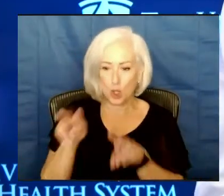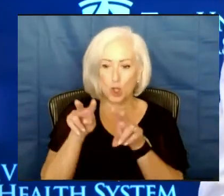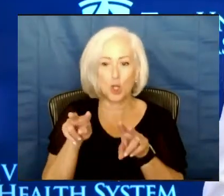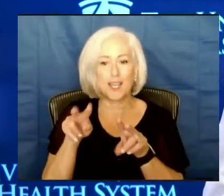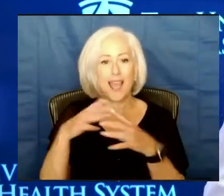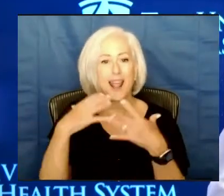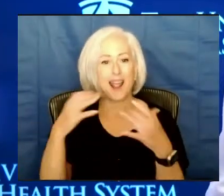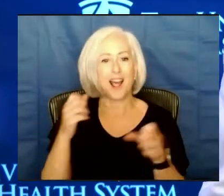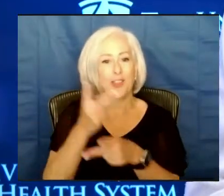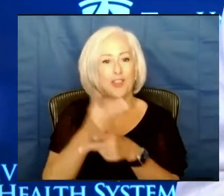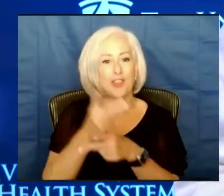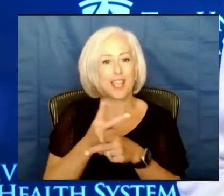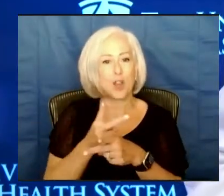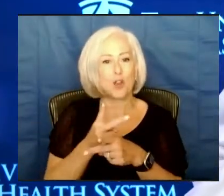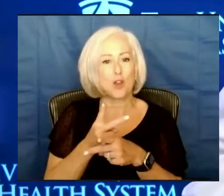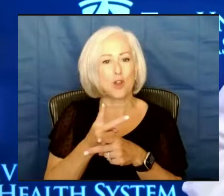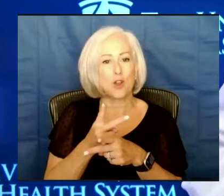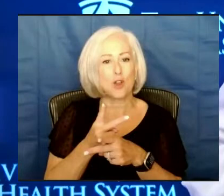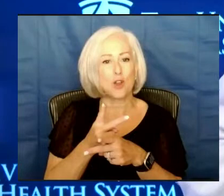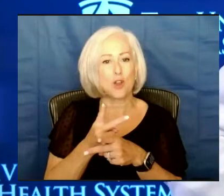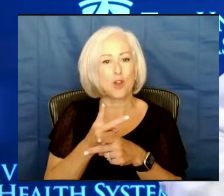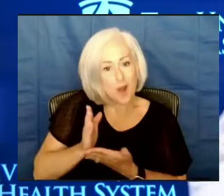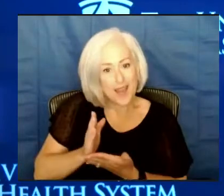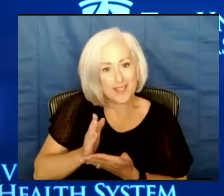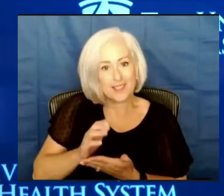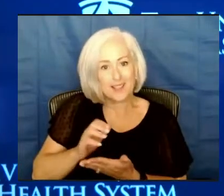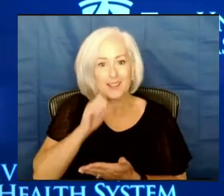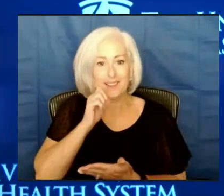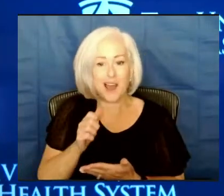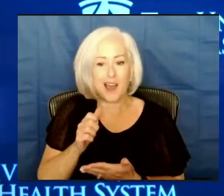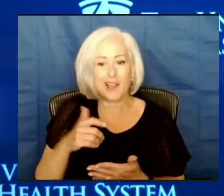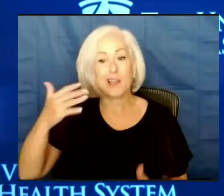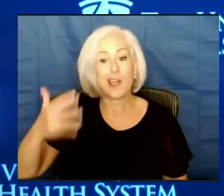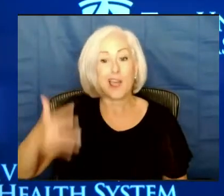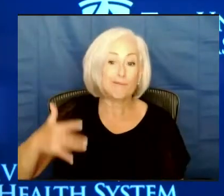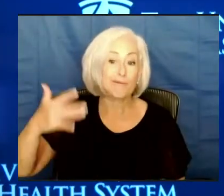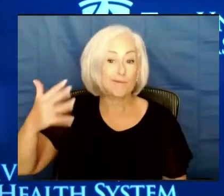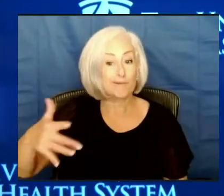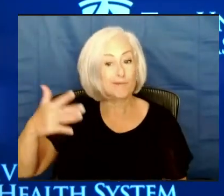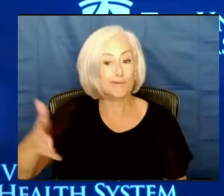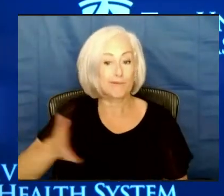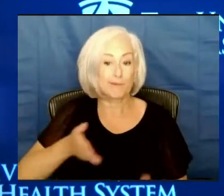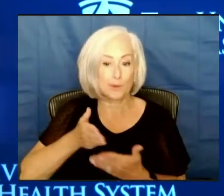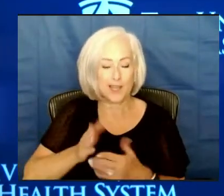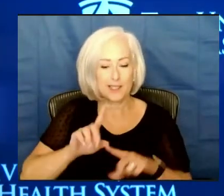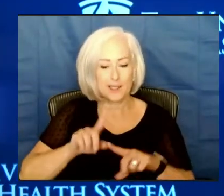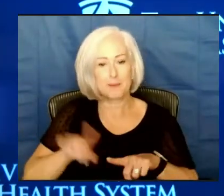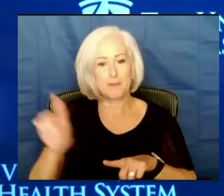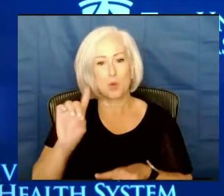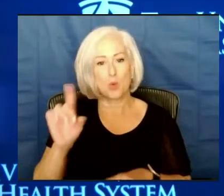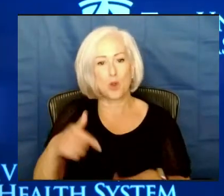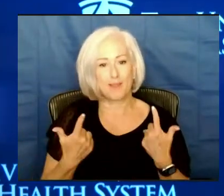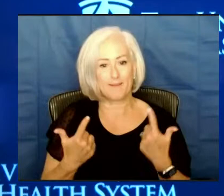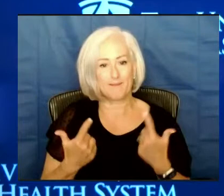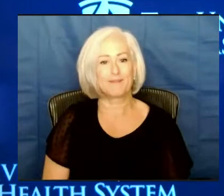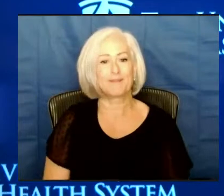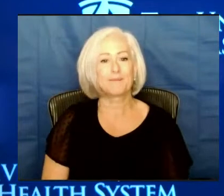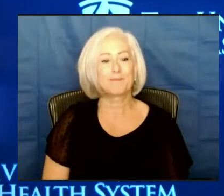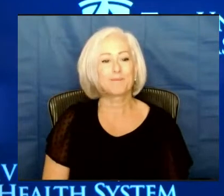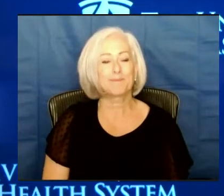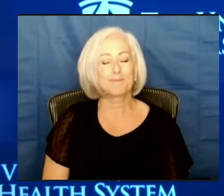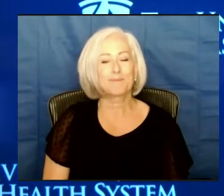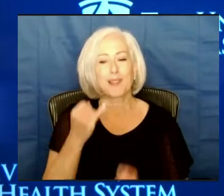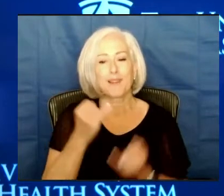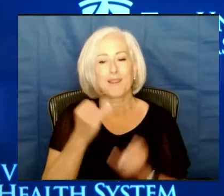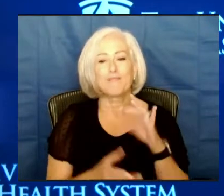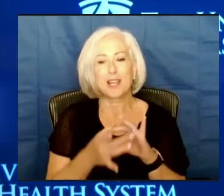human right and not as a spotty right, depending on where you live. All right, let's get to final thoughts today.